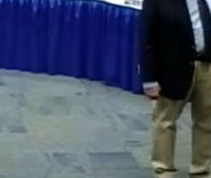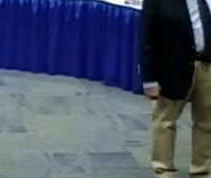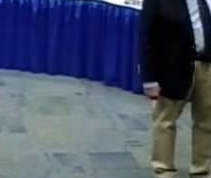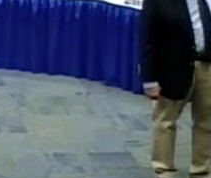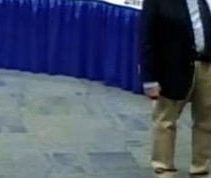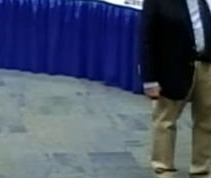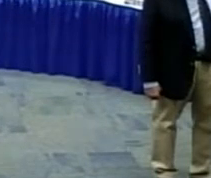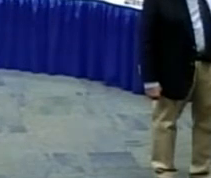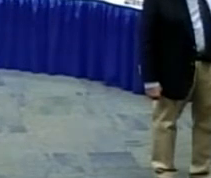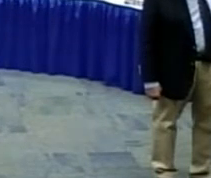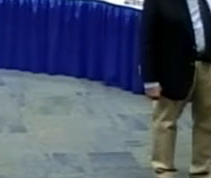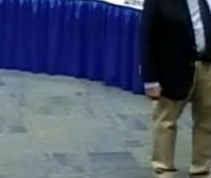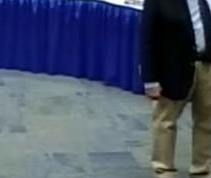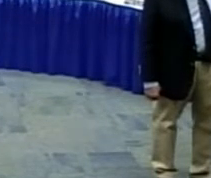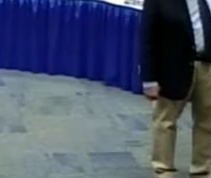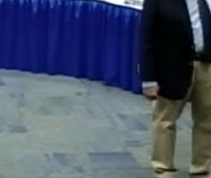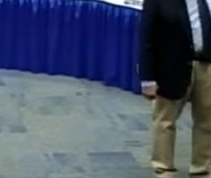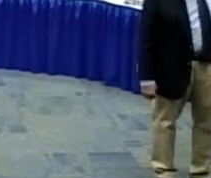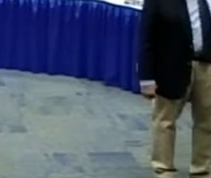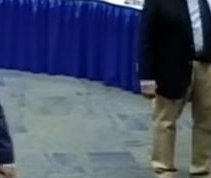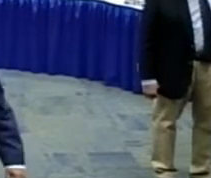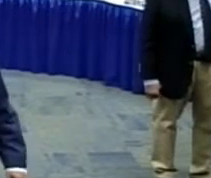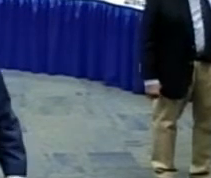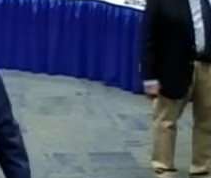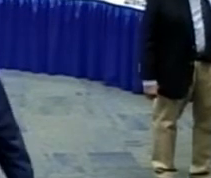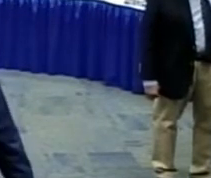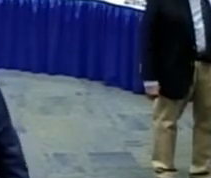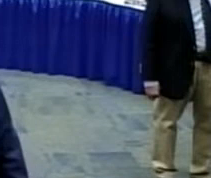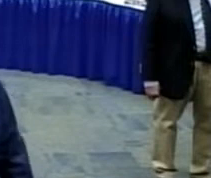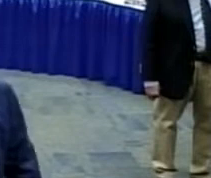I think maybe he already has.